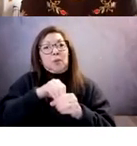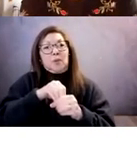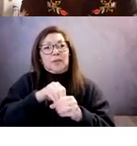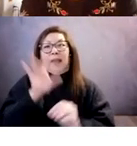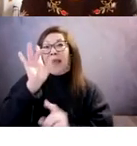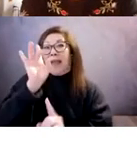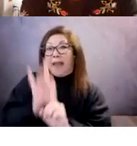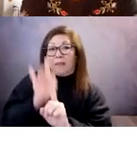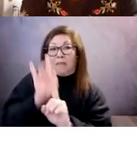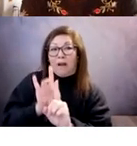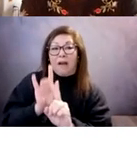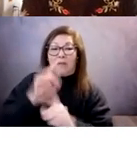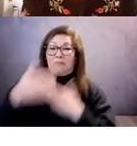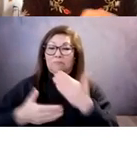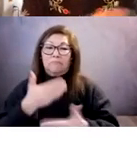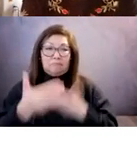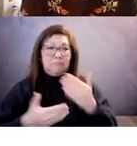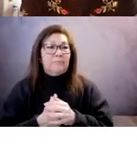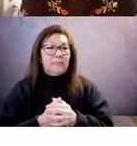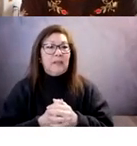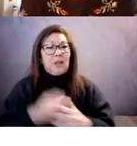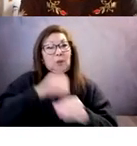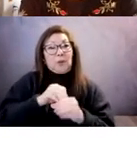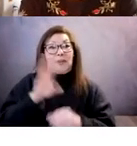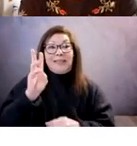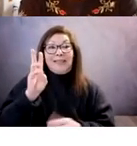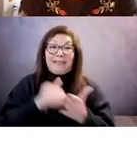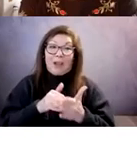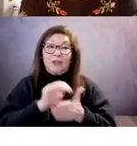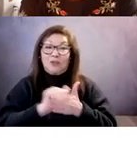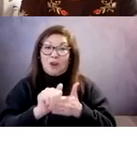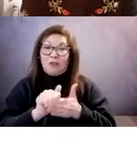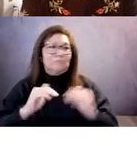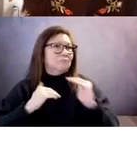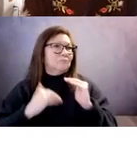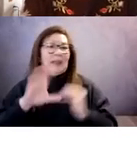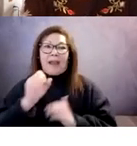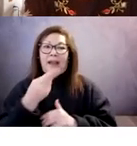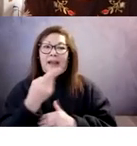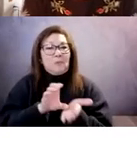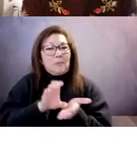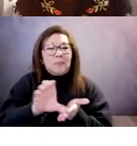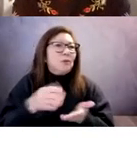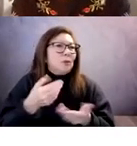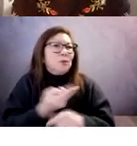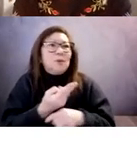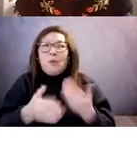8-month process. It includes $6,000 unrestricted cash. You can use it for anything you